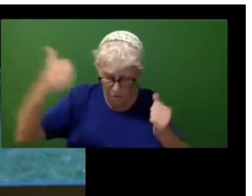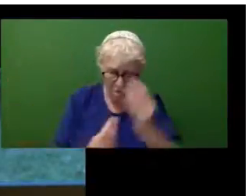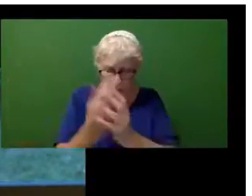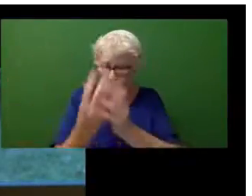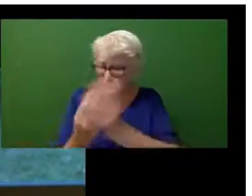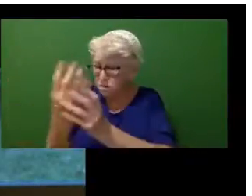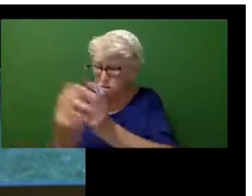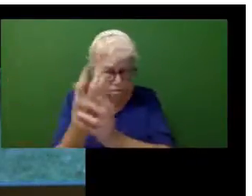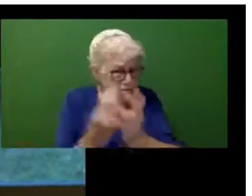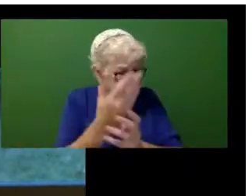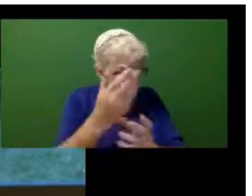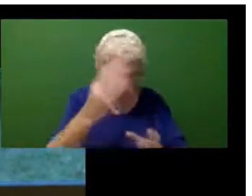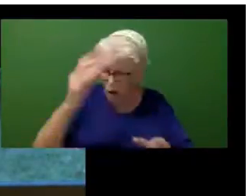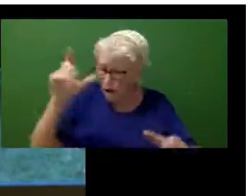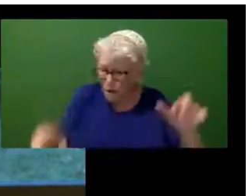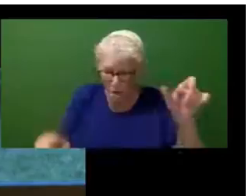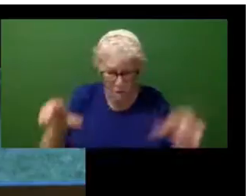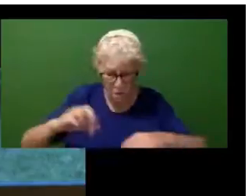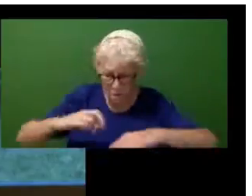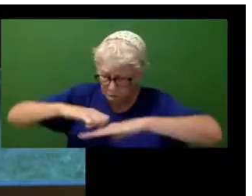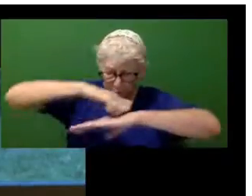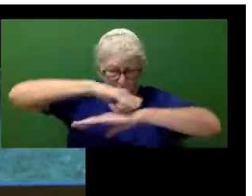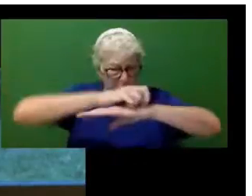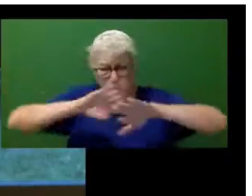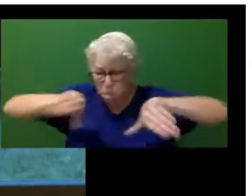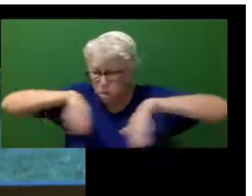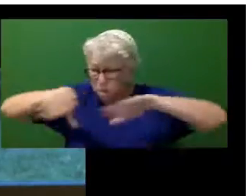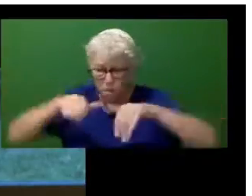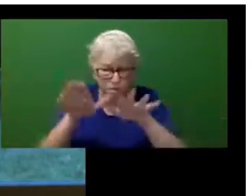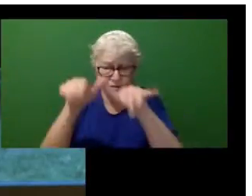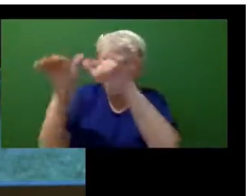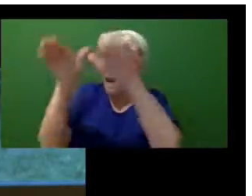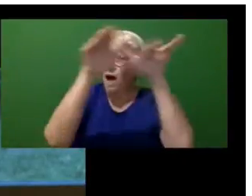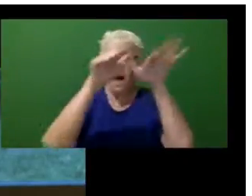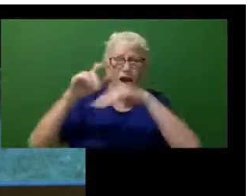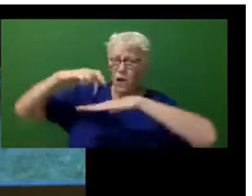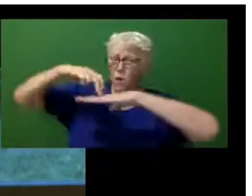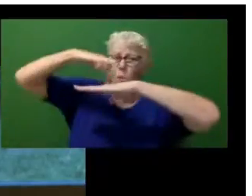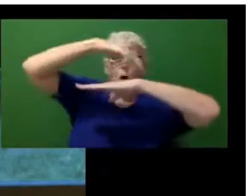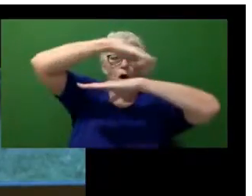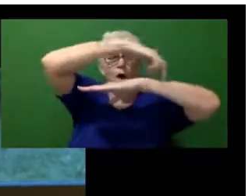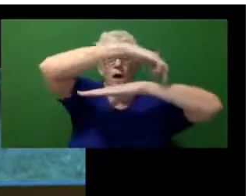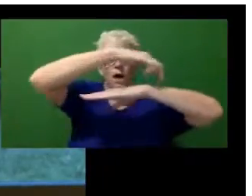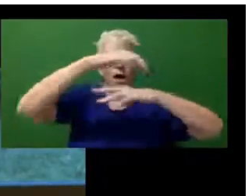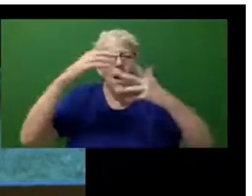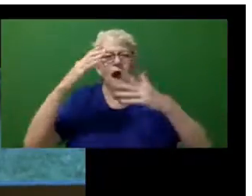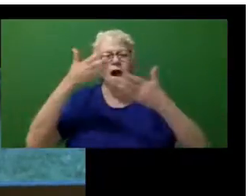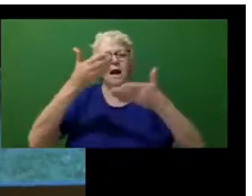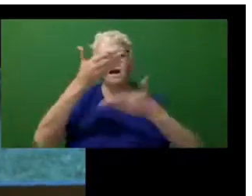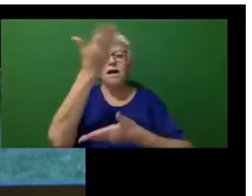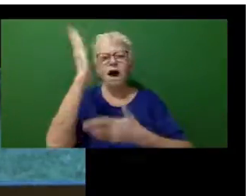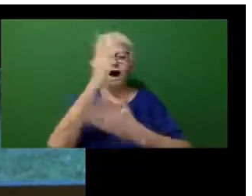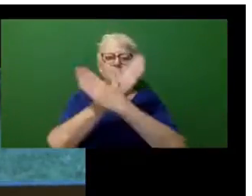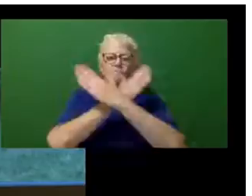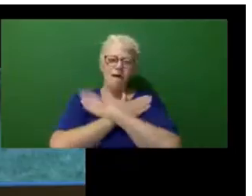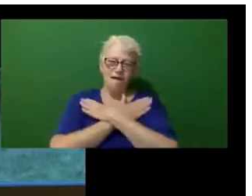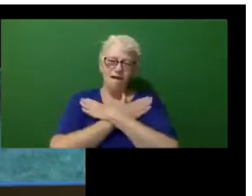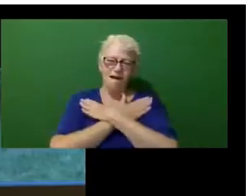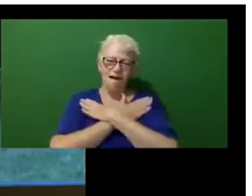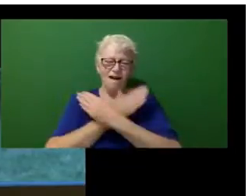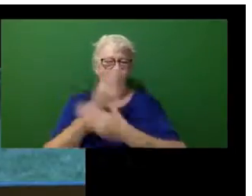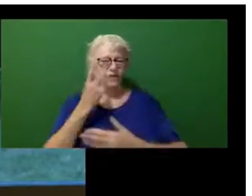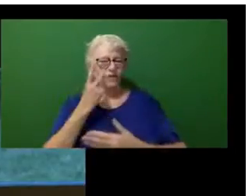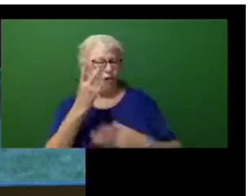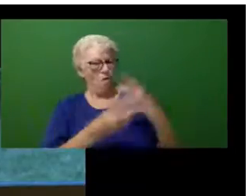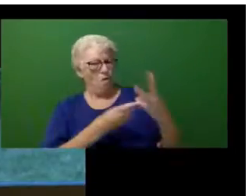vegetation sprouted, living beings emerged and started to crawl and to swim and to fly and to walk. And God rested